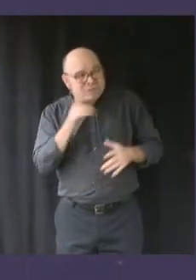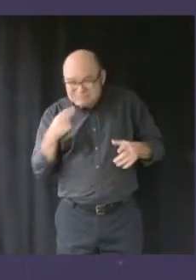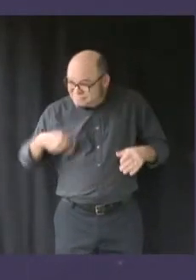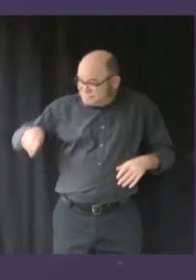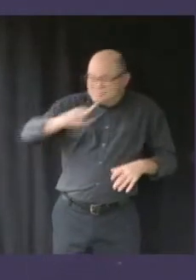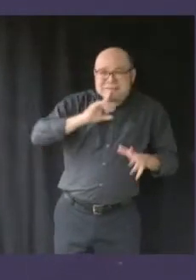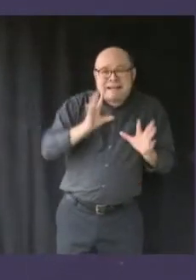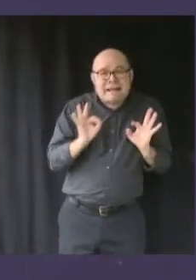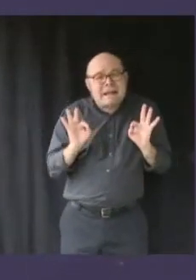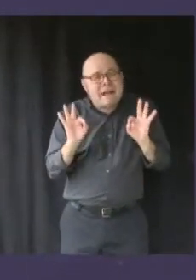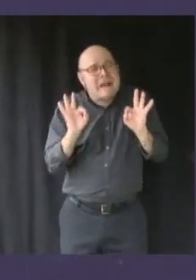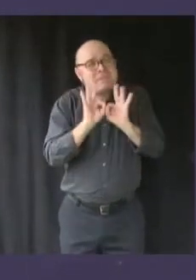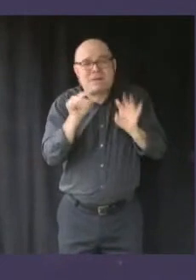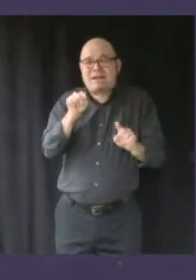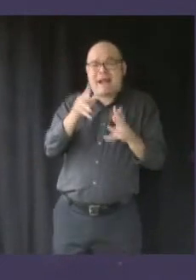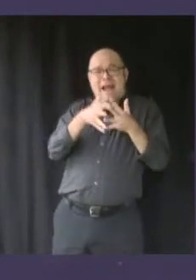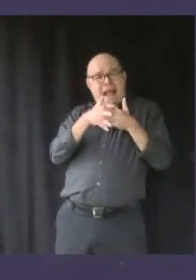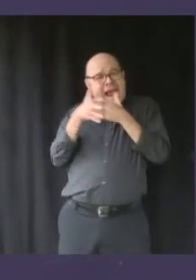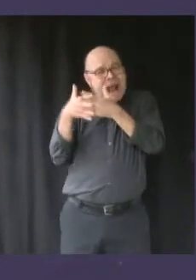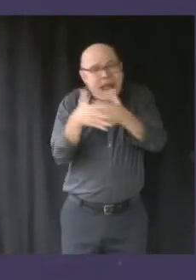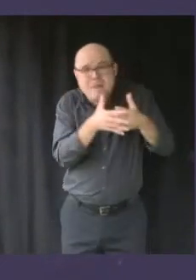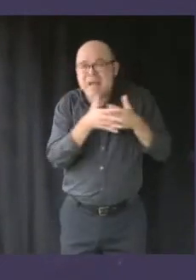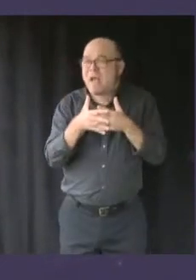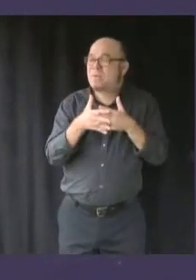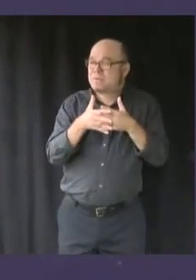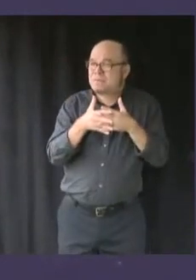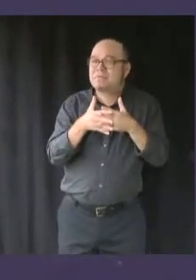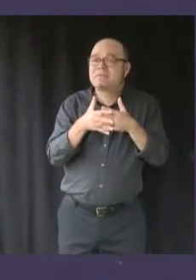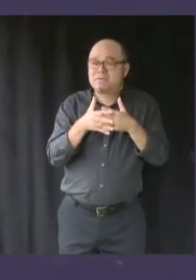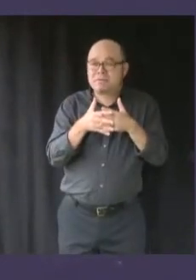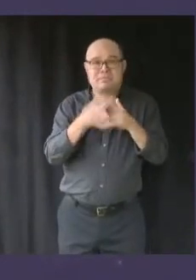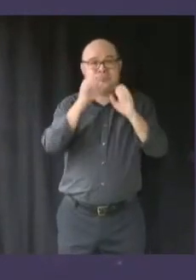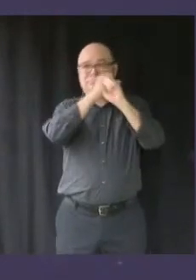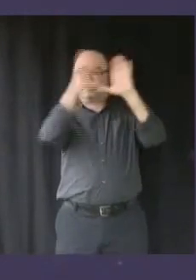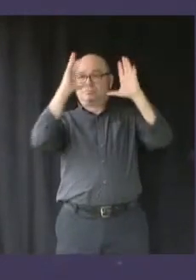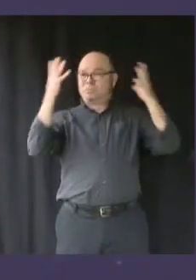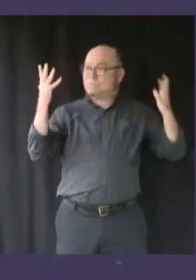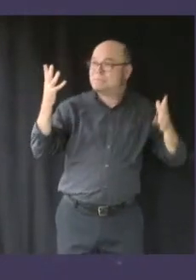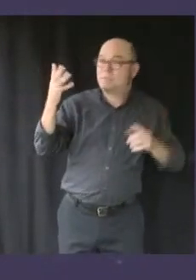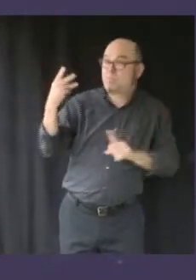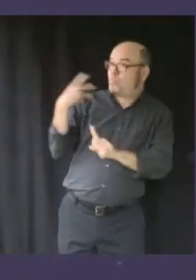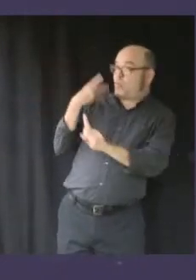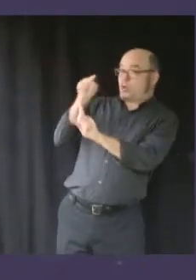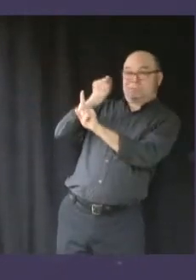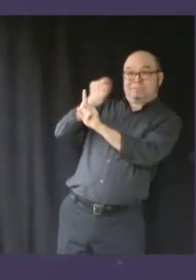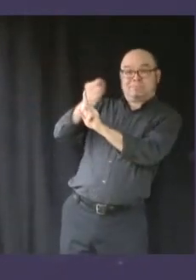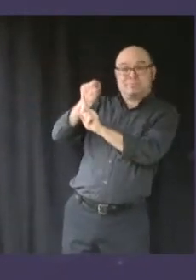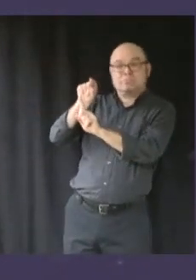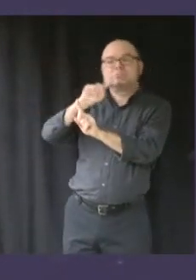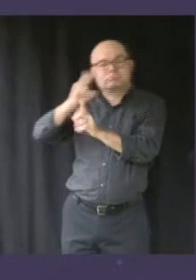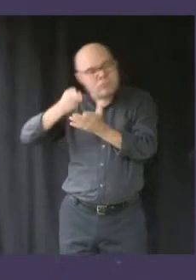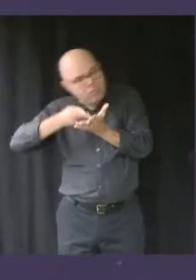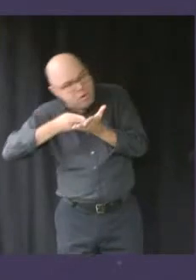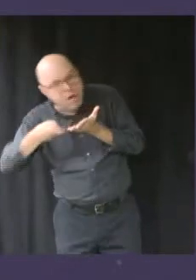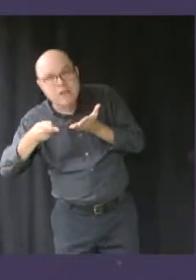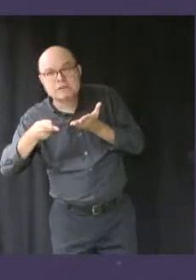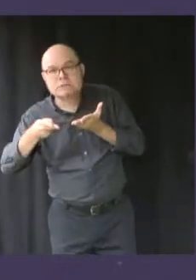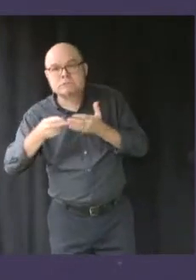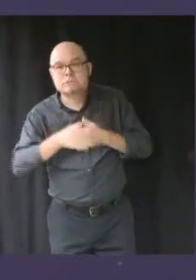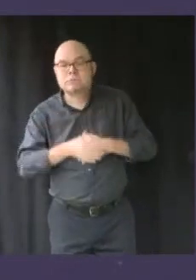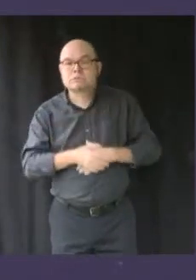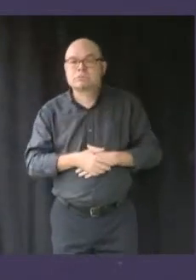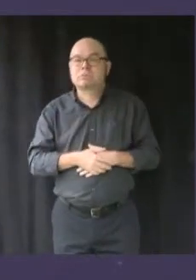combining George Washington's devotion to truth, Abraham Lincoln's faith in freedom and